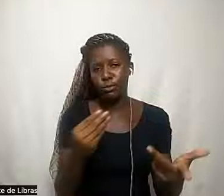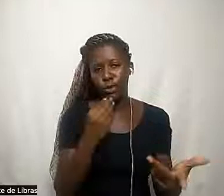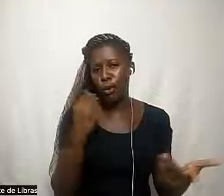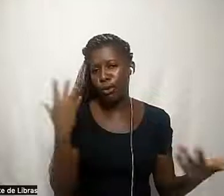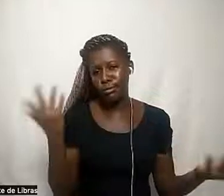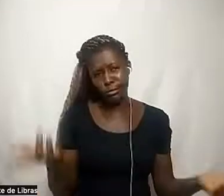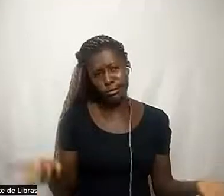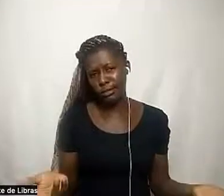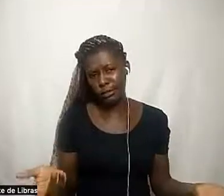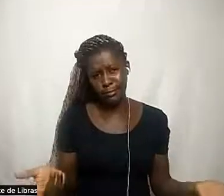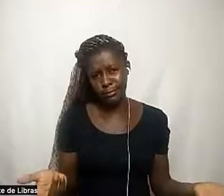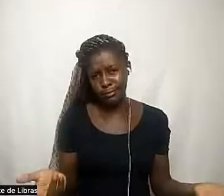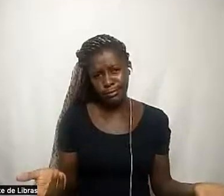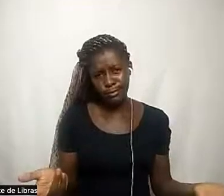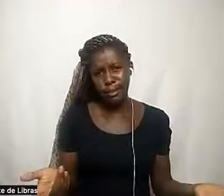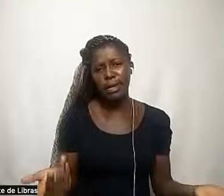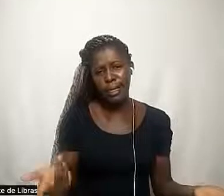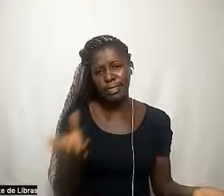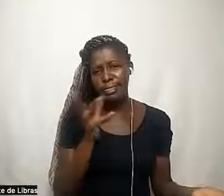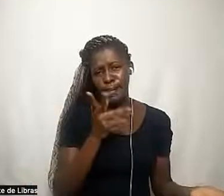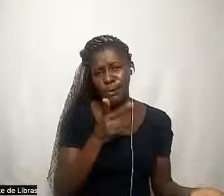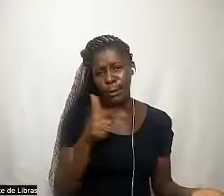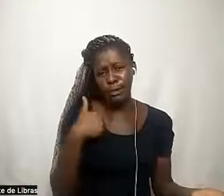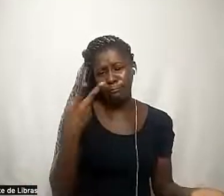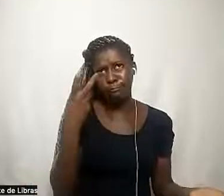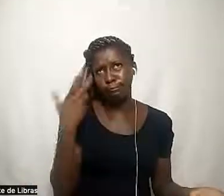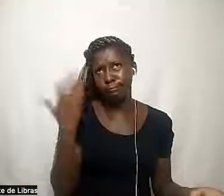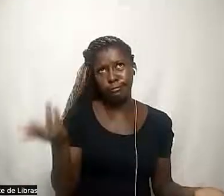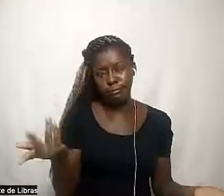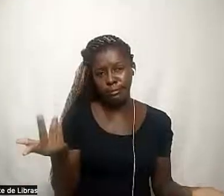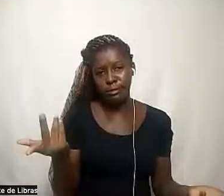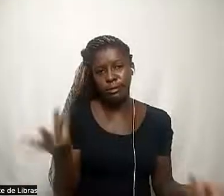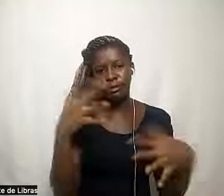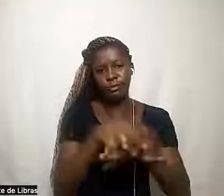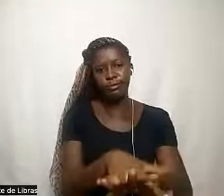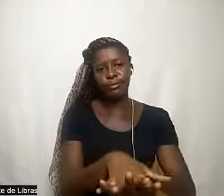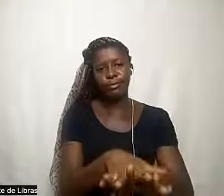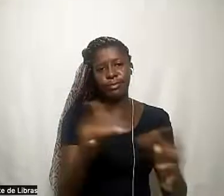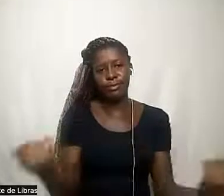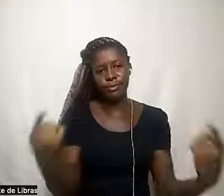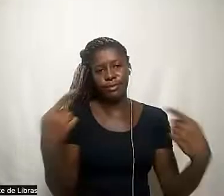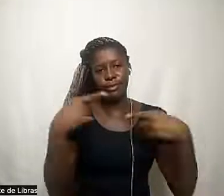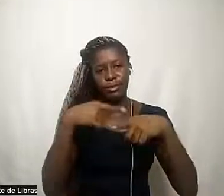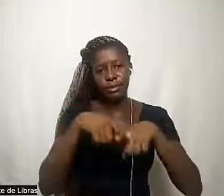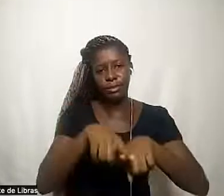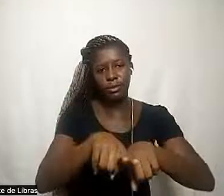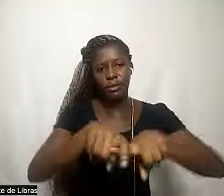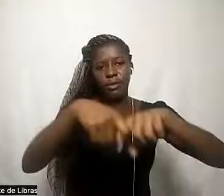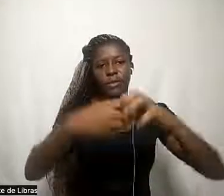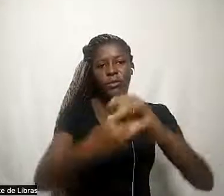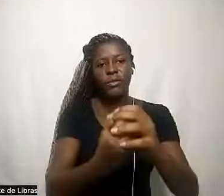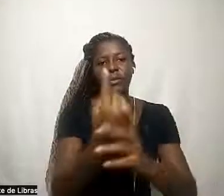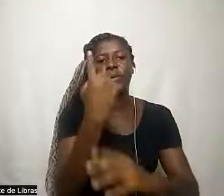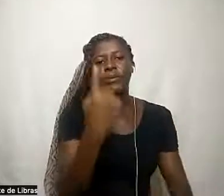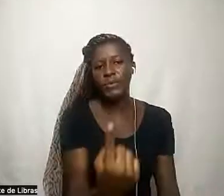2013, we did the obvious, right? And we joined both documents,